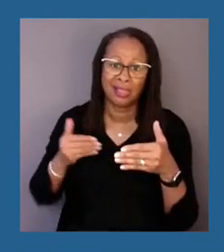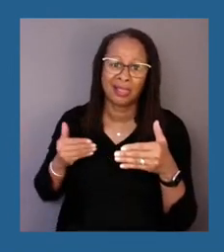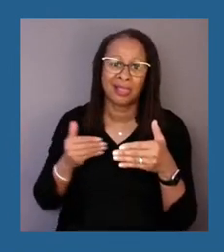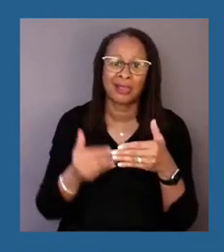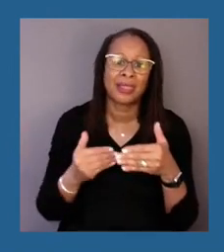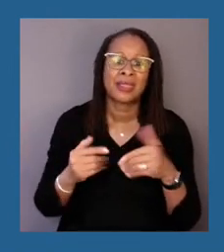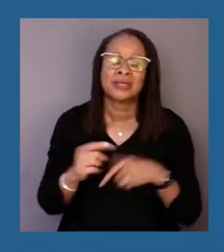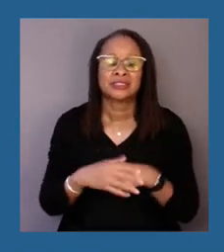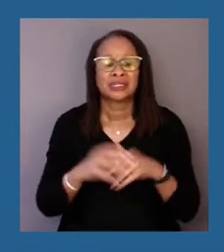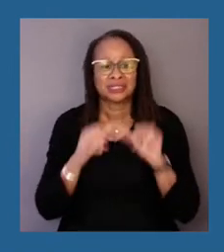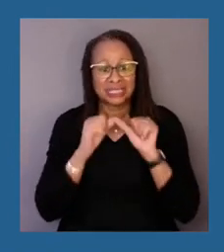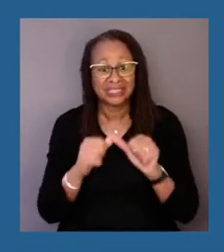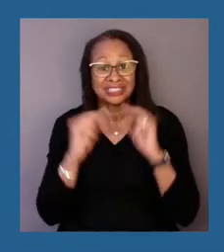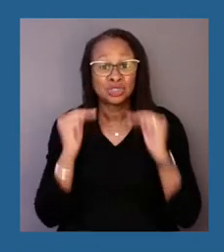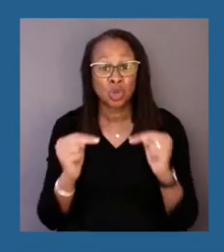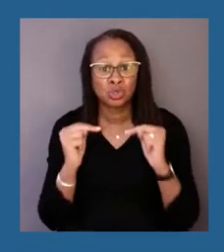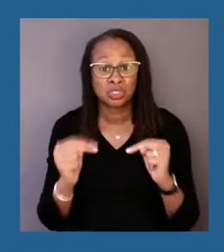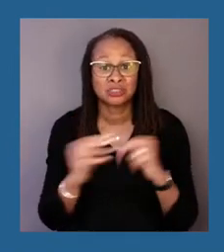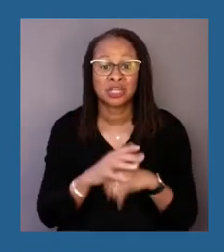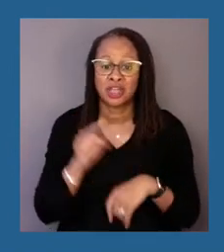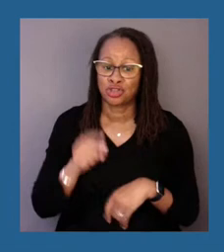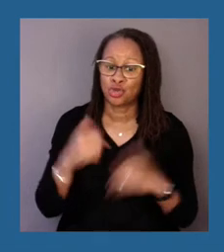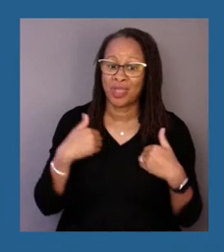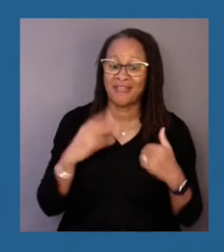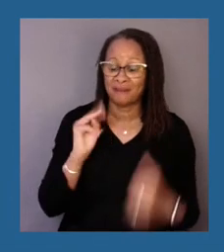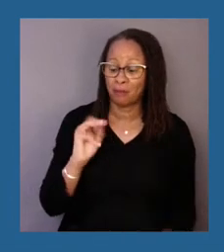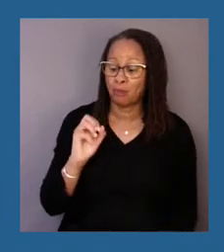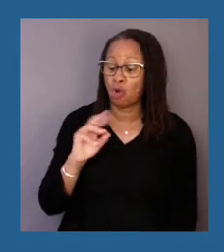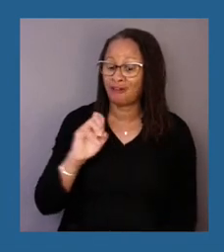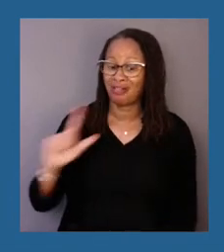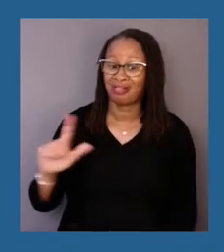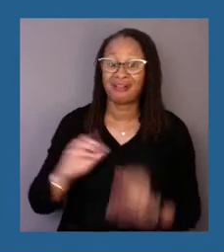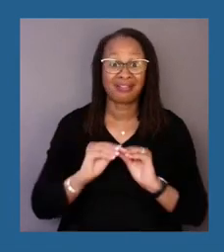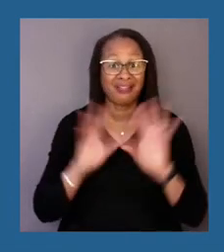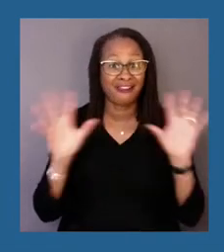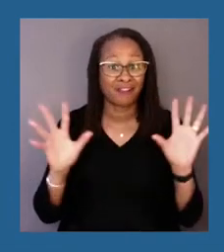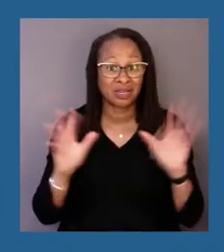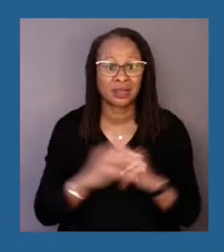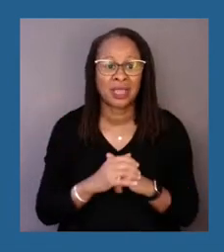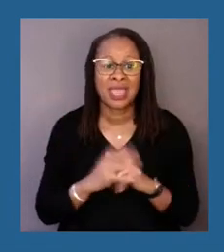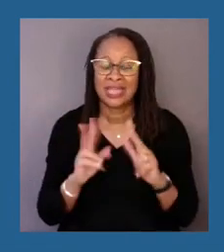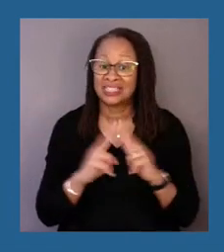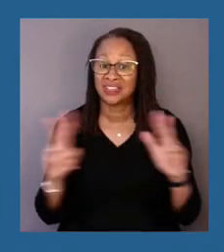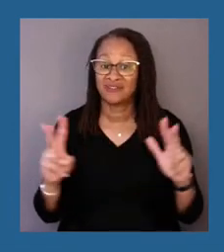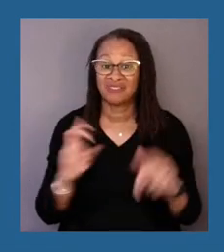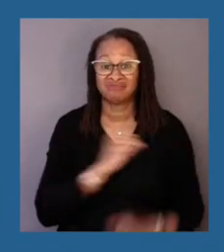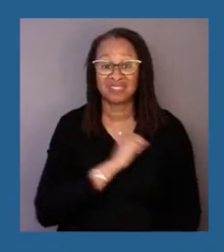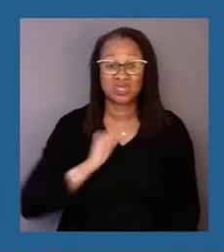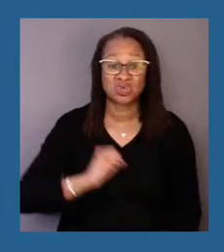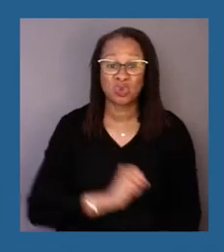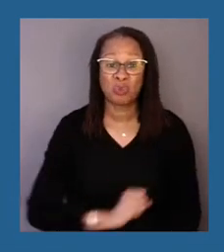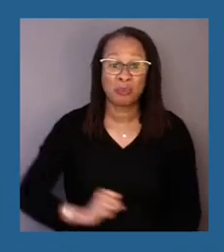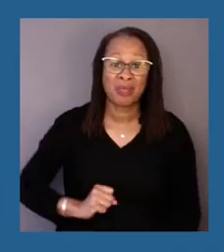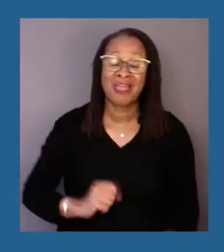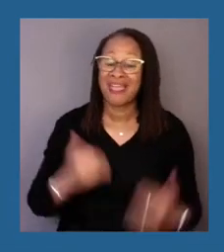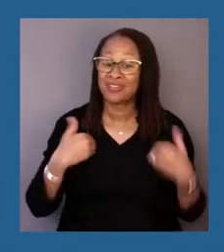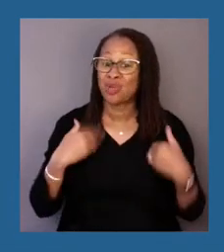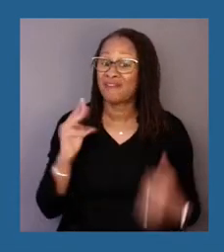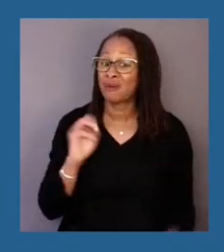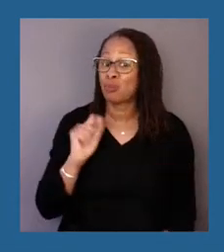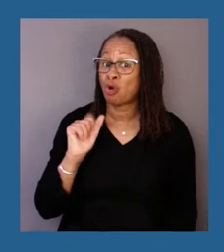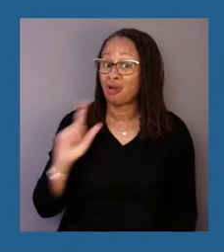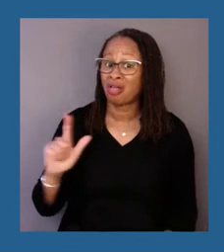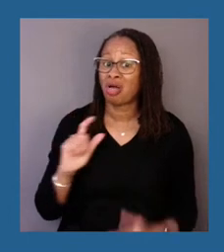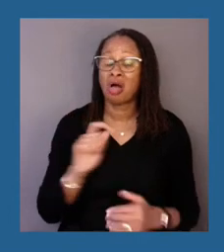constant negotiation. You guys have moral clarity that is a superpower. And you also have moral authority because, as you pointed out,